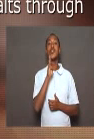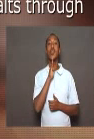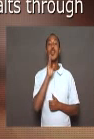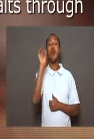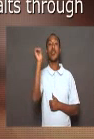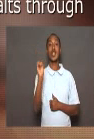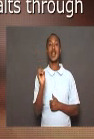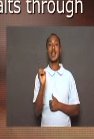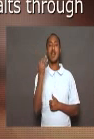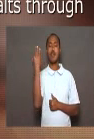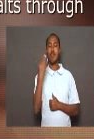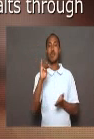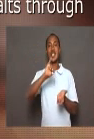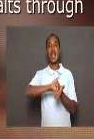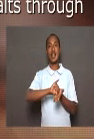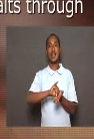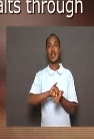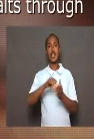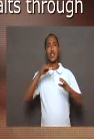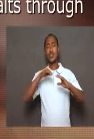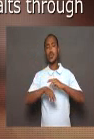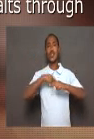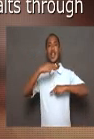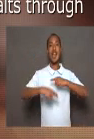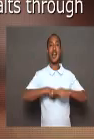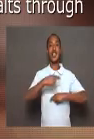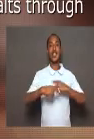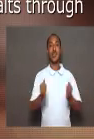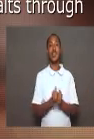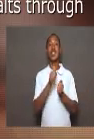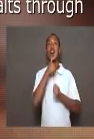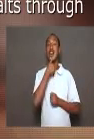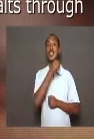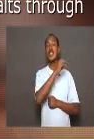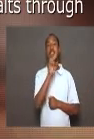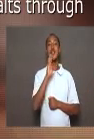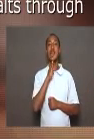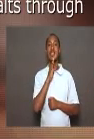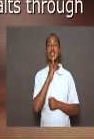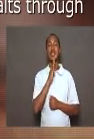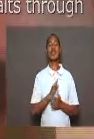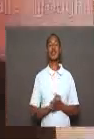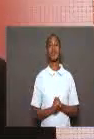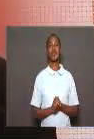Amphoteric oxides form salts through their reaction with acids and bases.